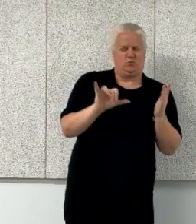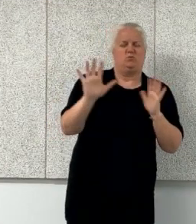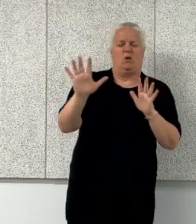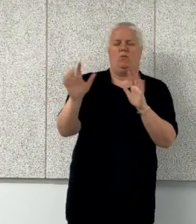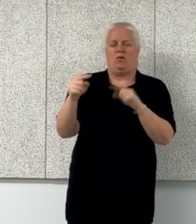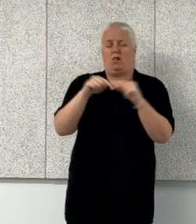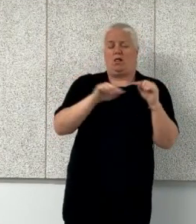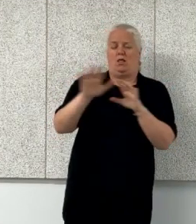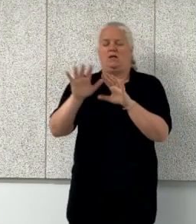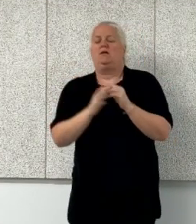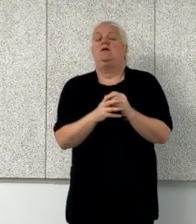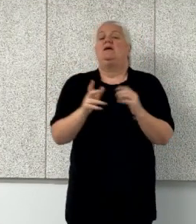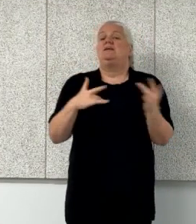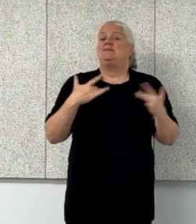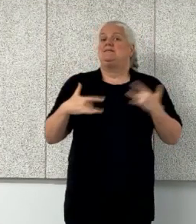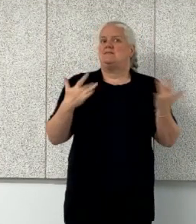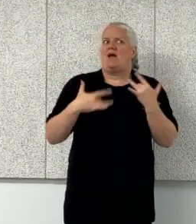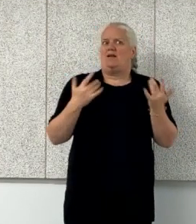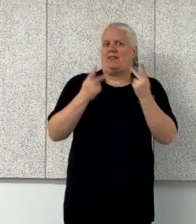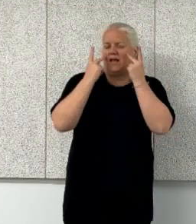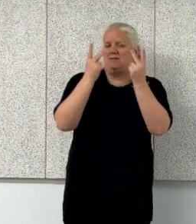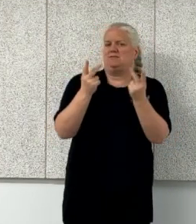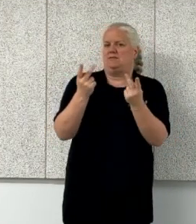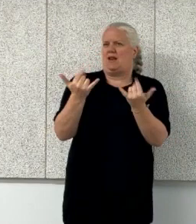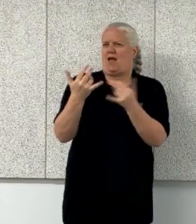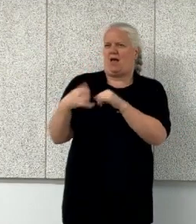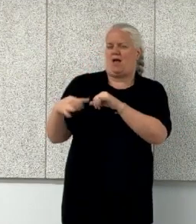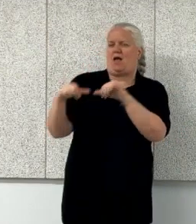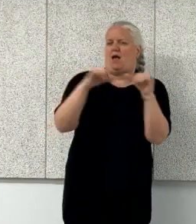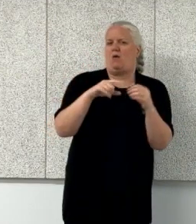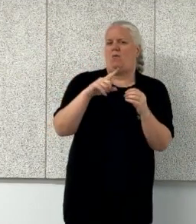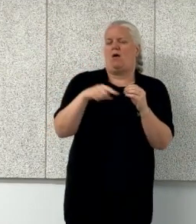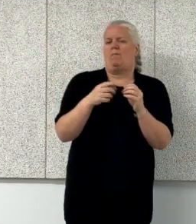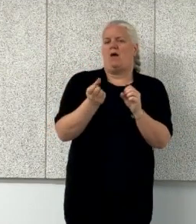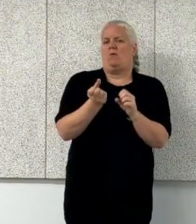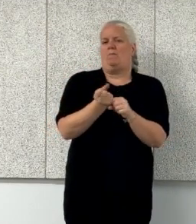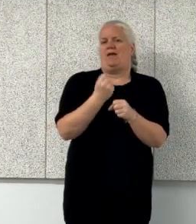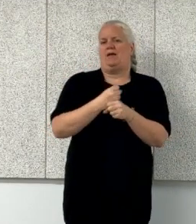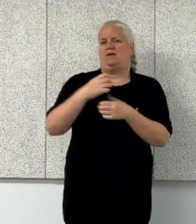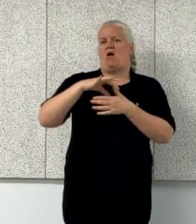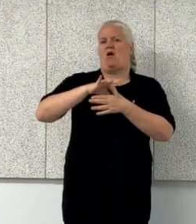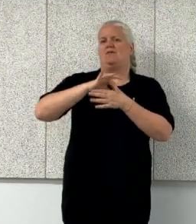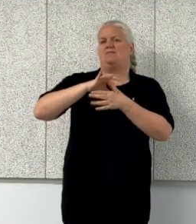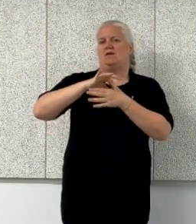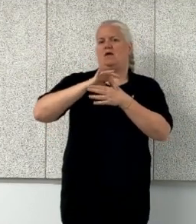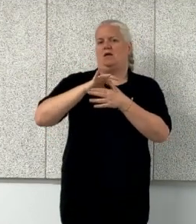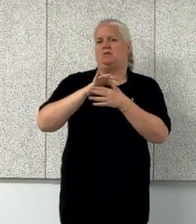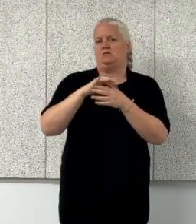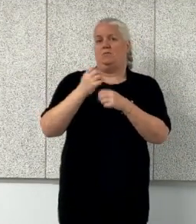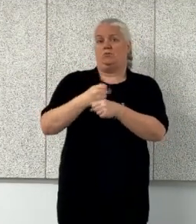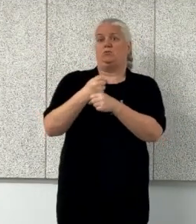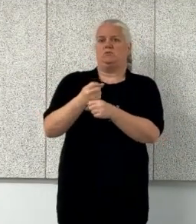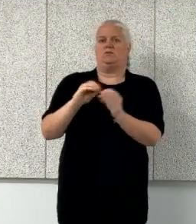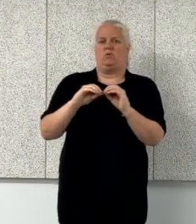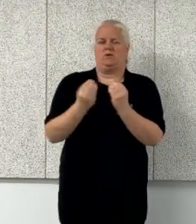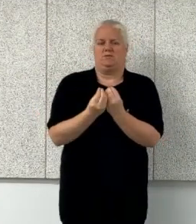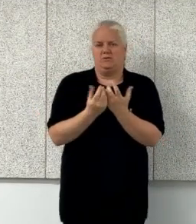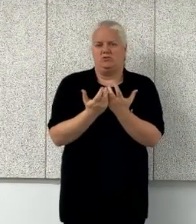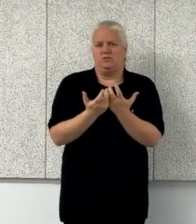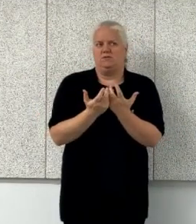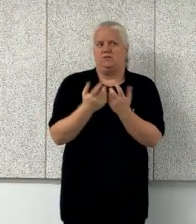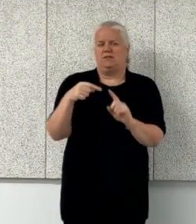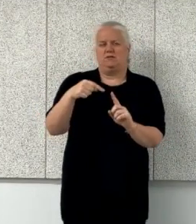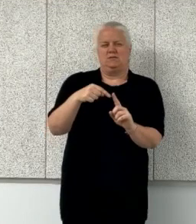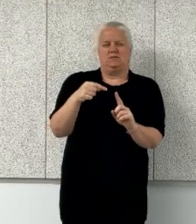one of the exciting trends that I'm seeing more on like the content creation side, especially in like producing organizations, of